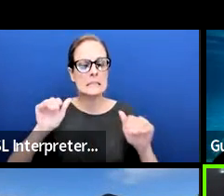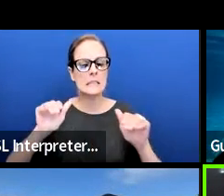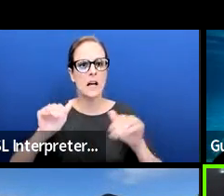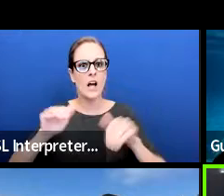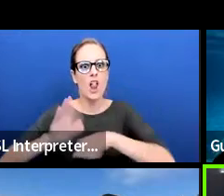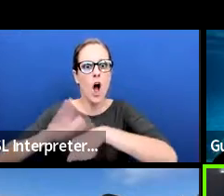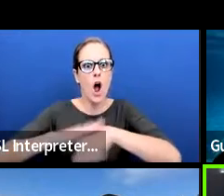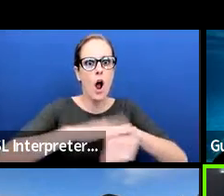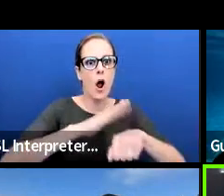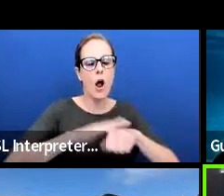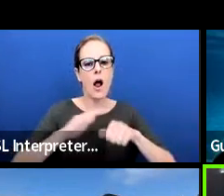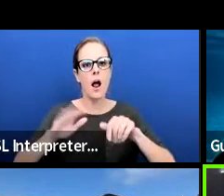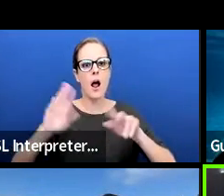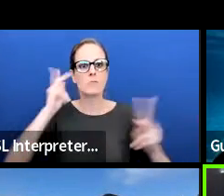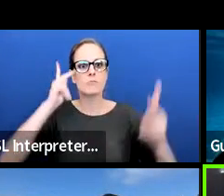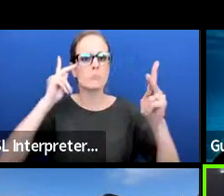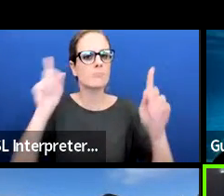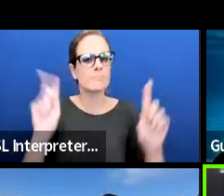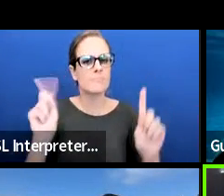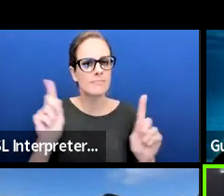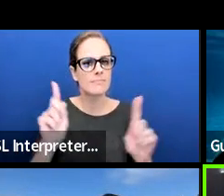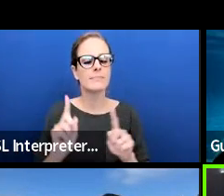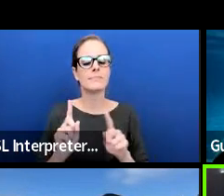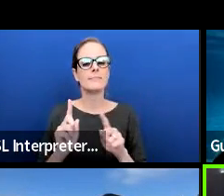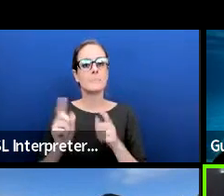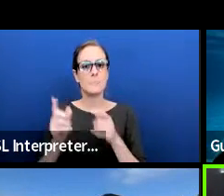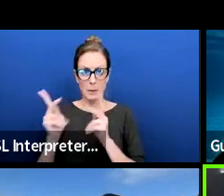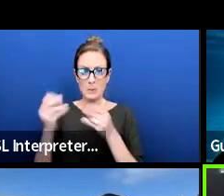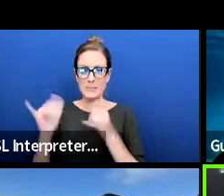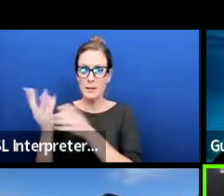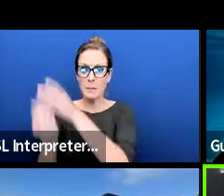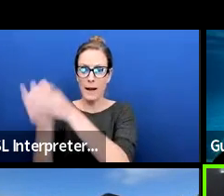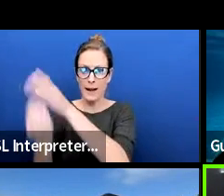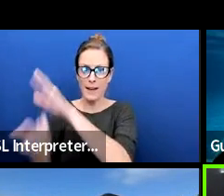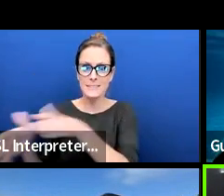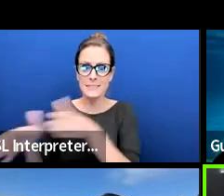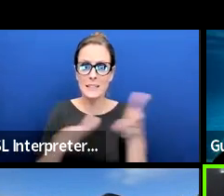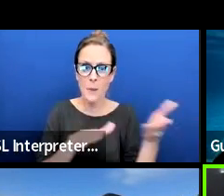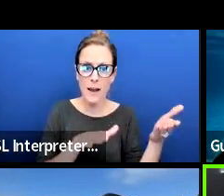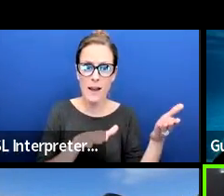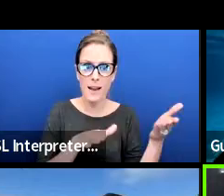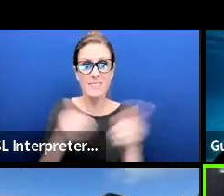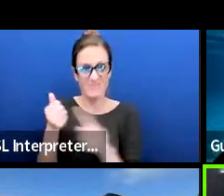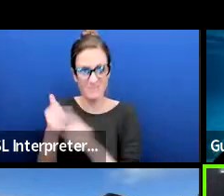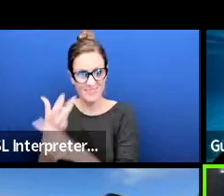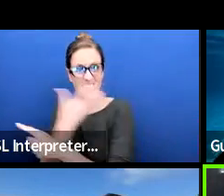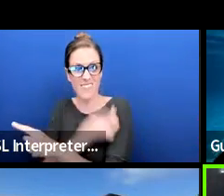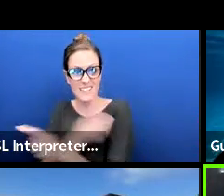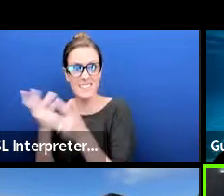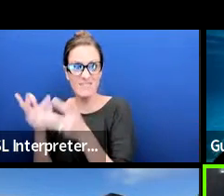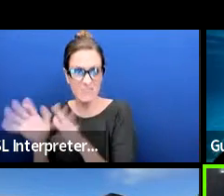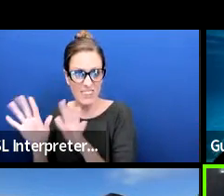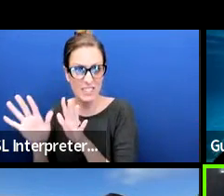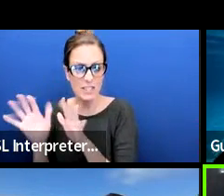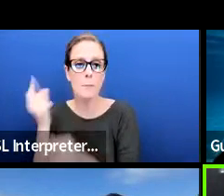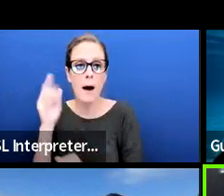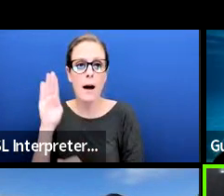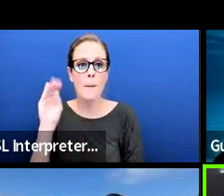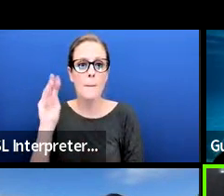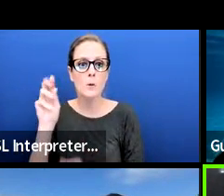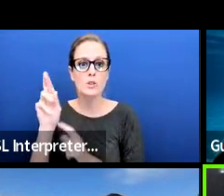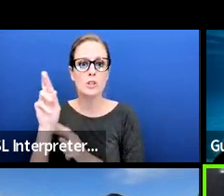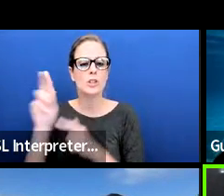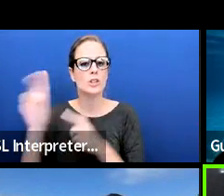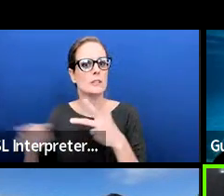people. And some of them are vaccinated, but that the booster does seem to be making a difference. And so wanting to, because I think it's still kind